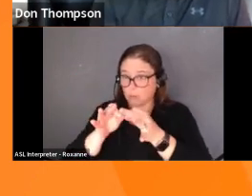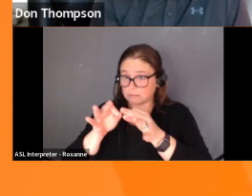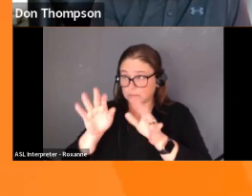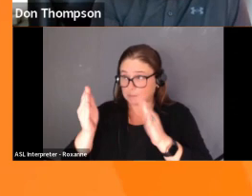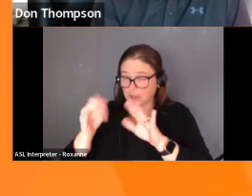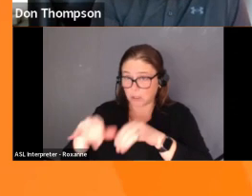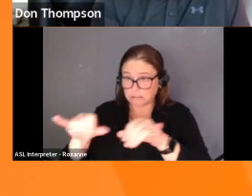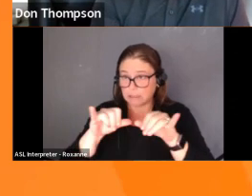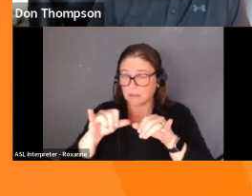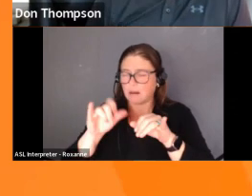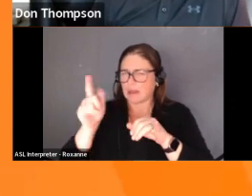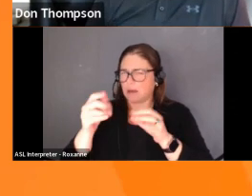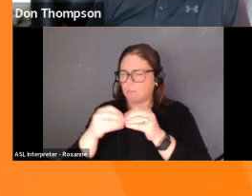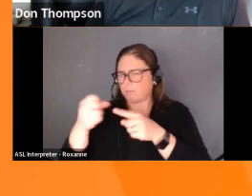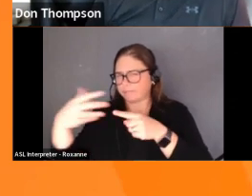Now,